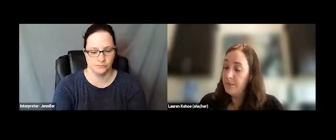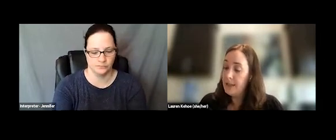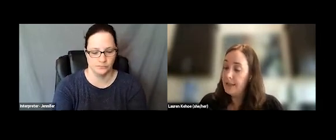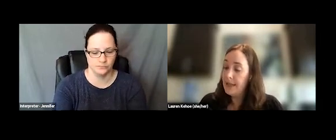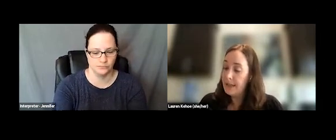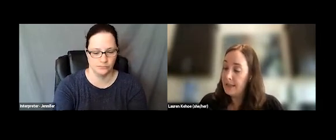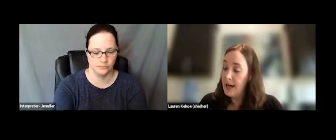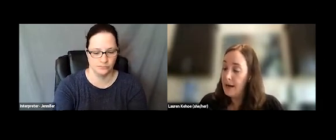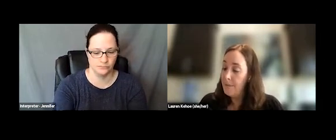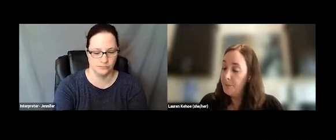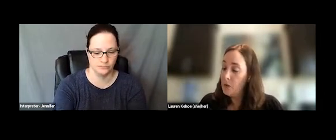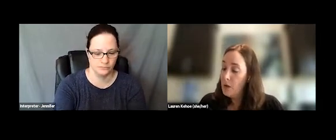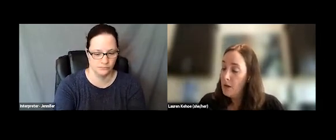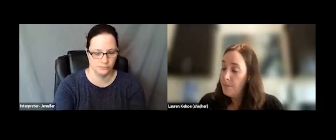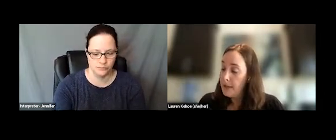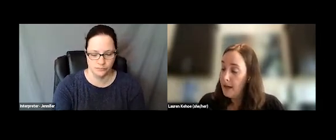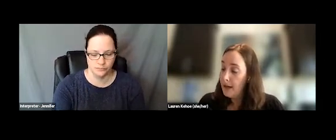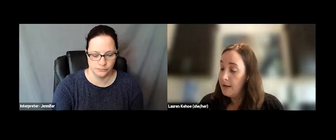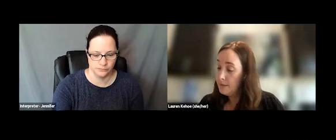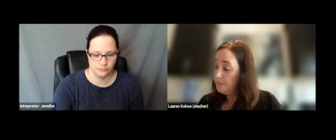of custom CSS,